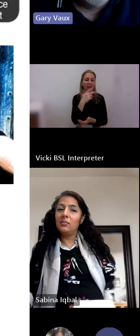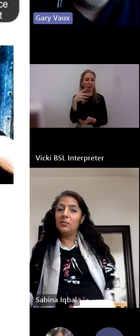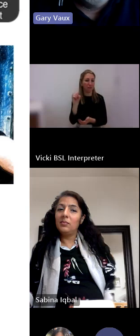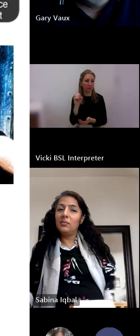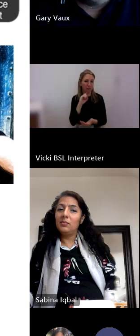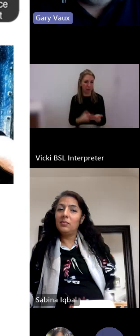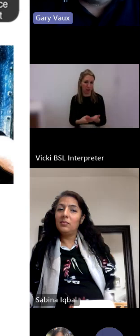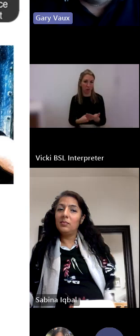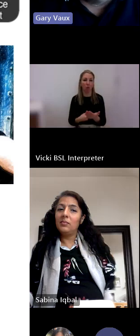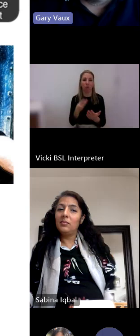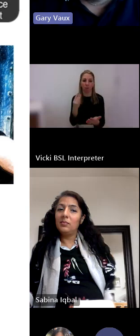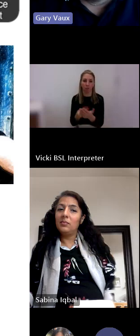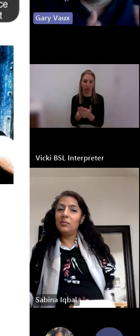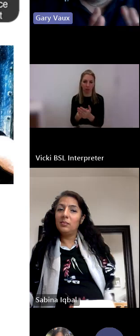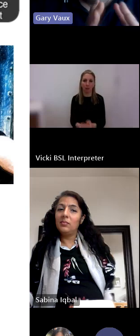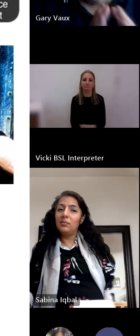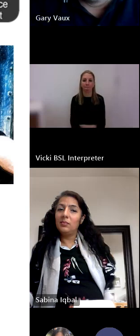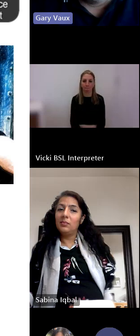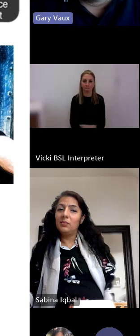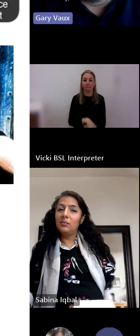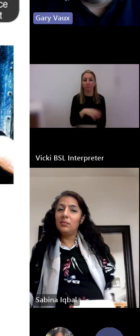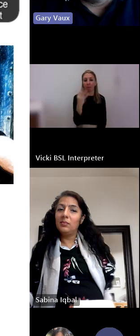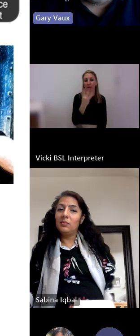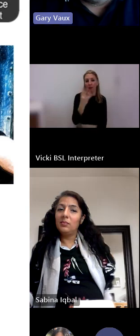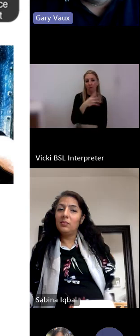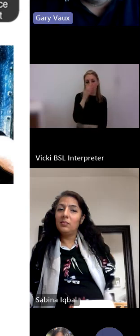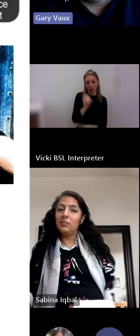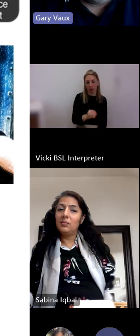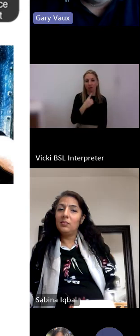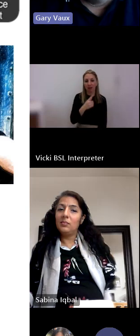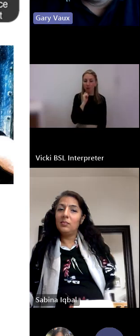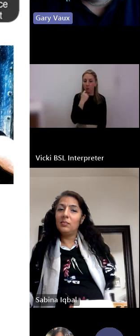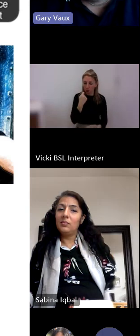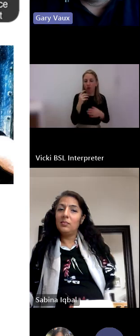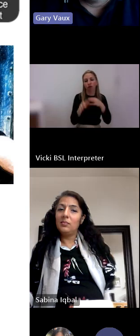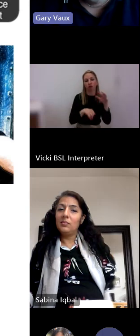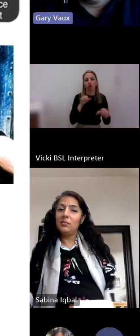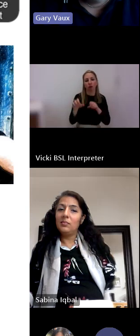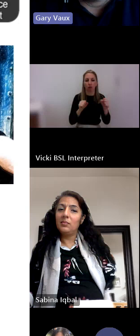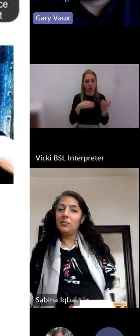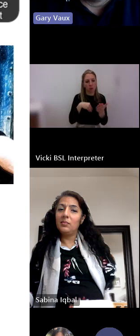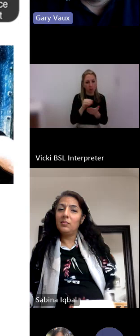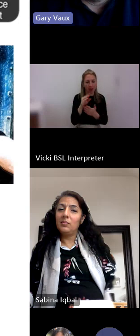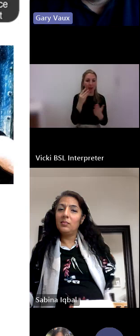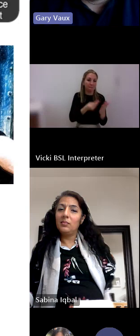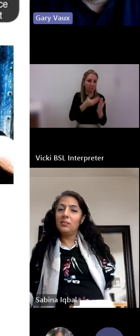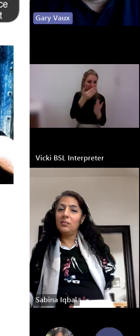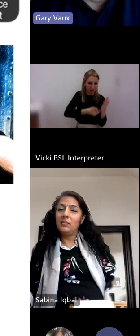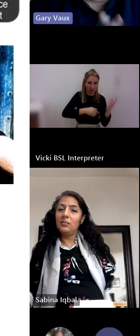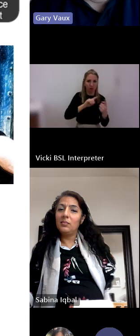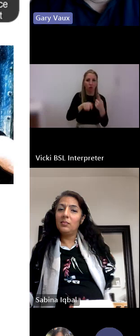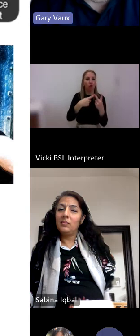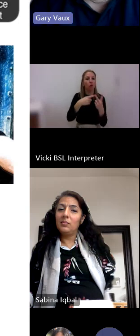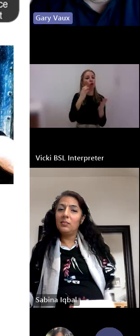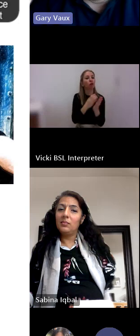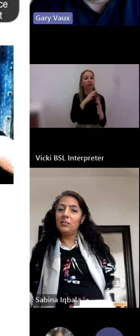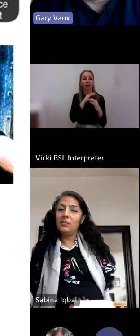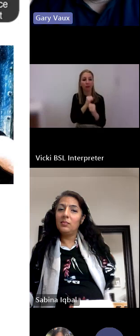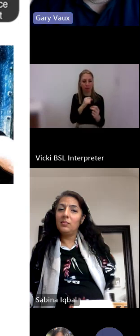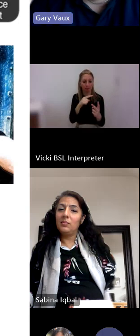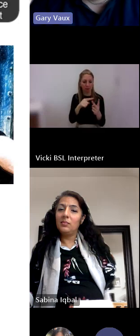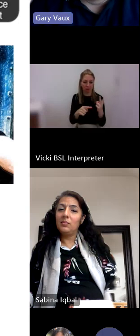14% said that they would have trouble keeping up with their bills and their credit commitments. And 11%